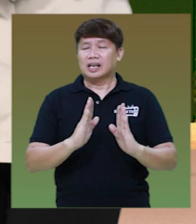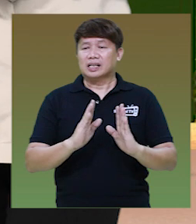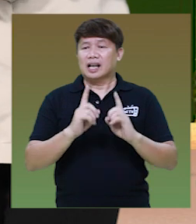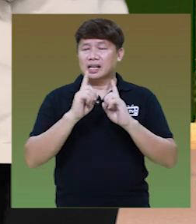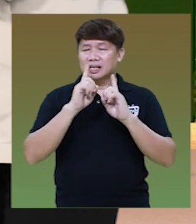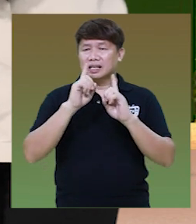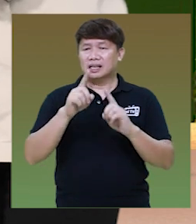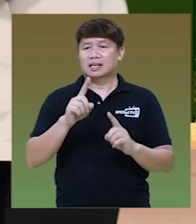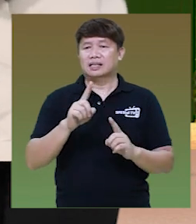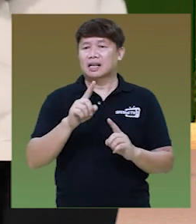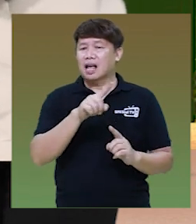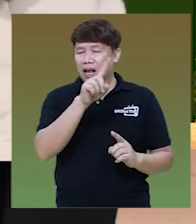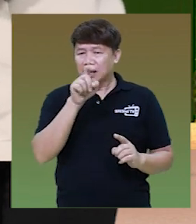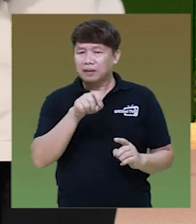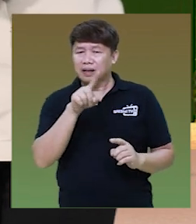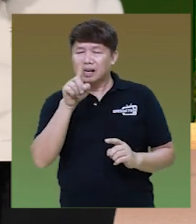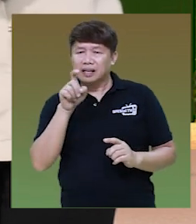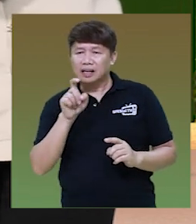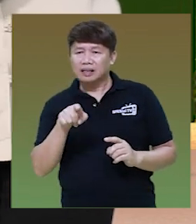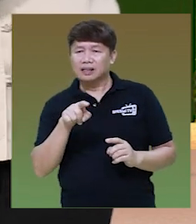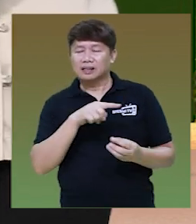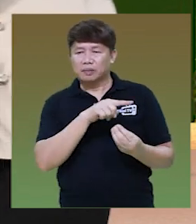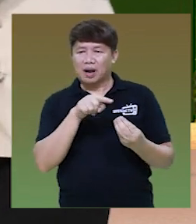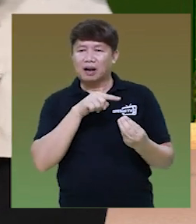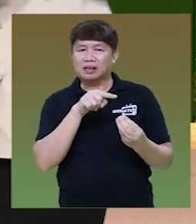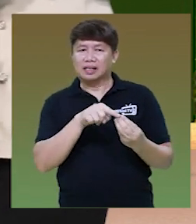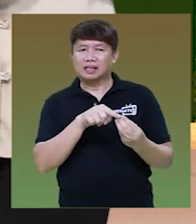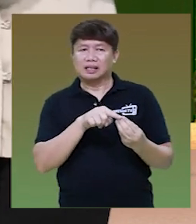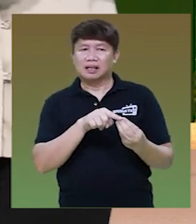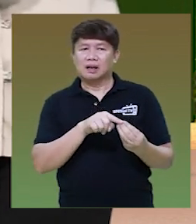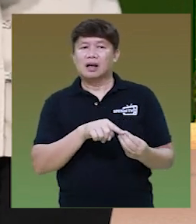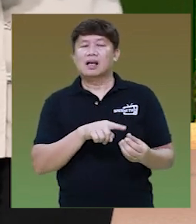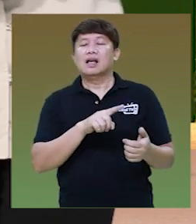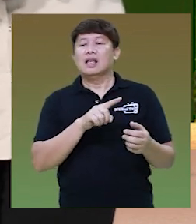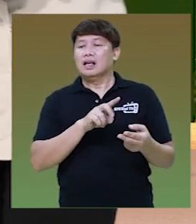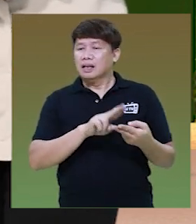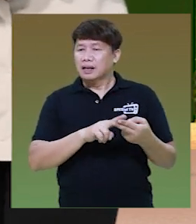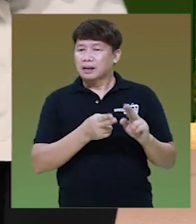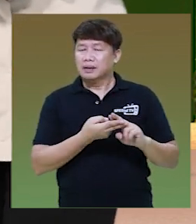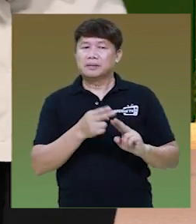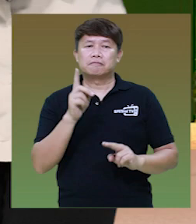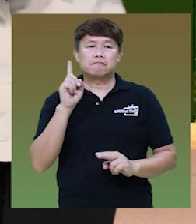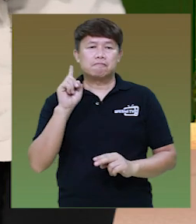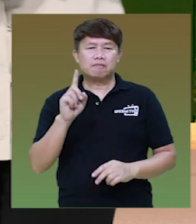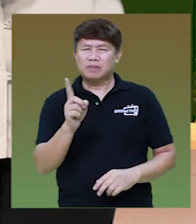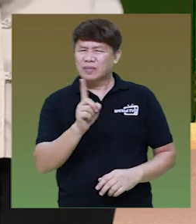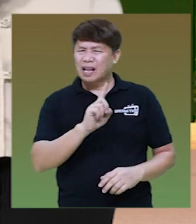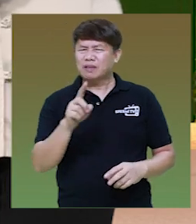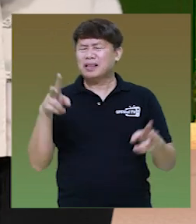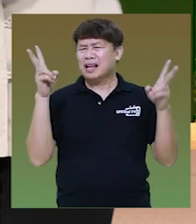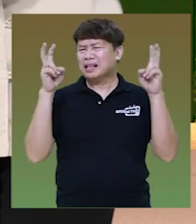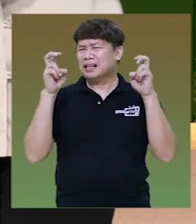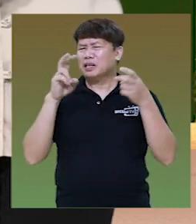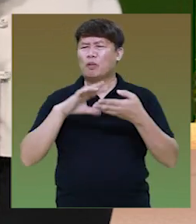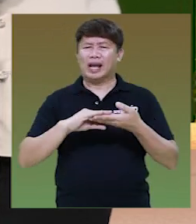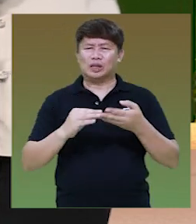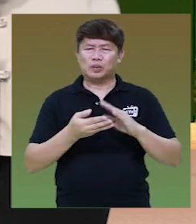answer some questions about it. Number 1. What is the title of the